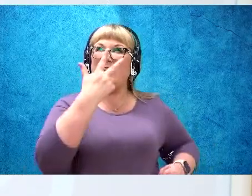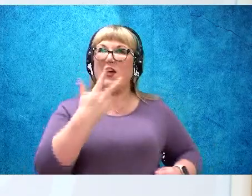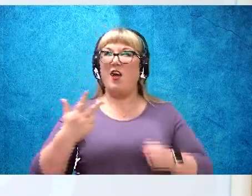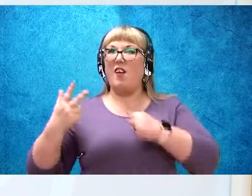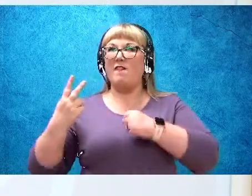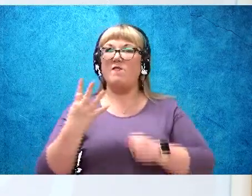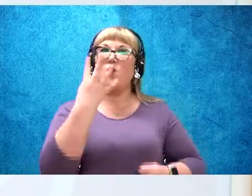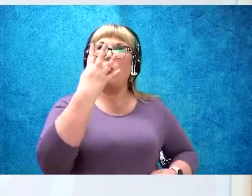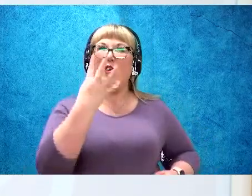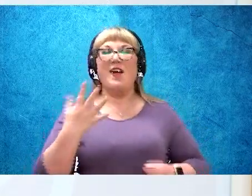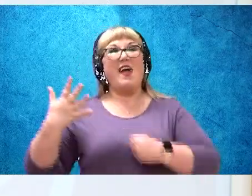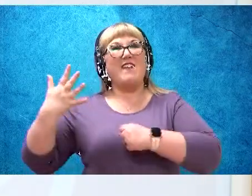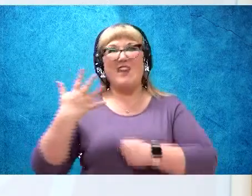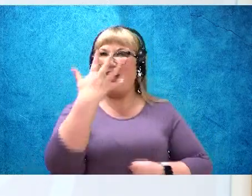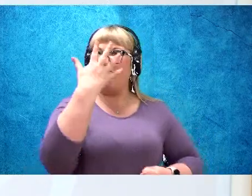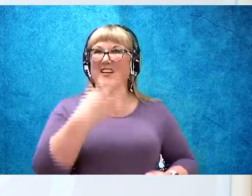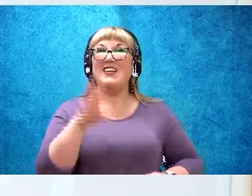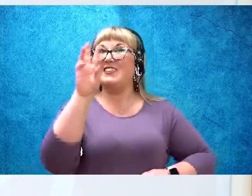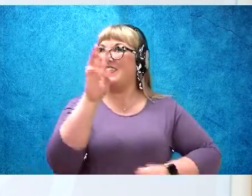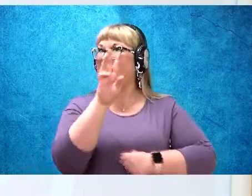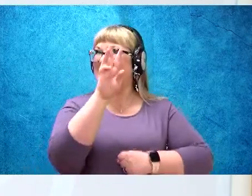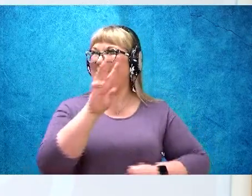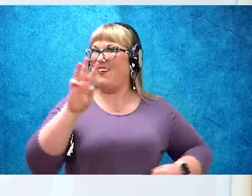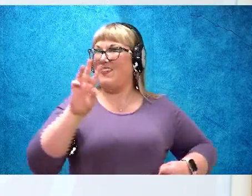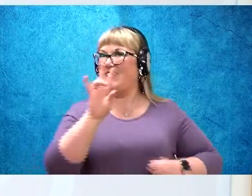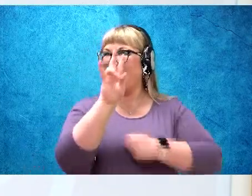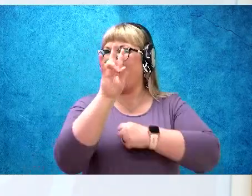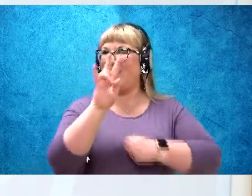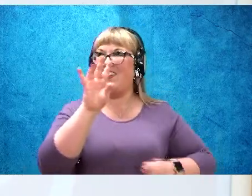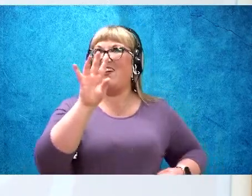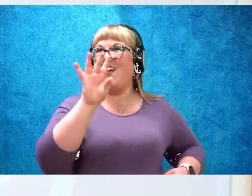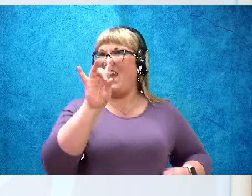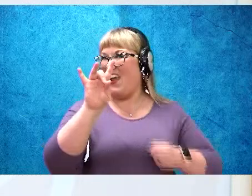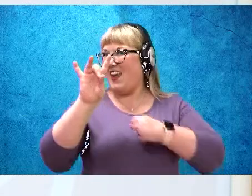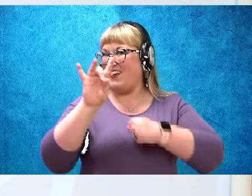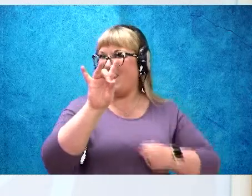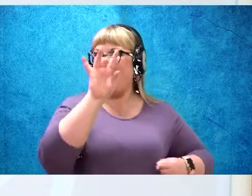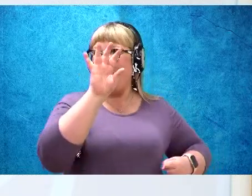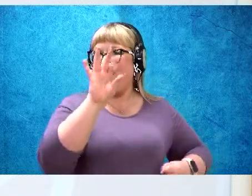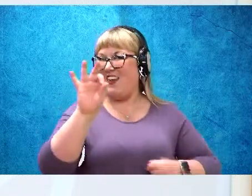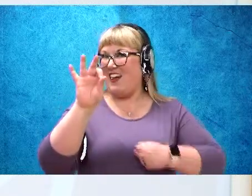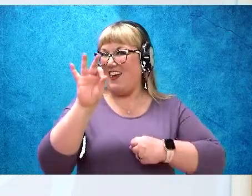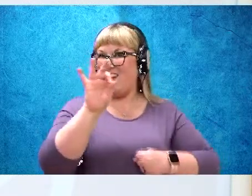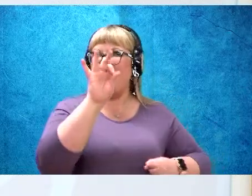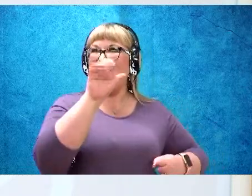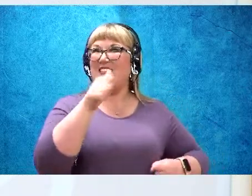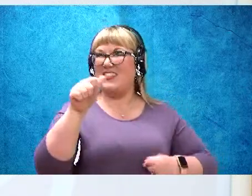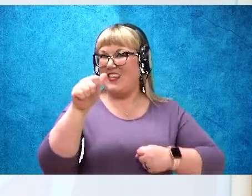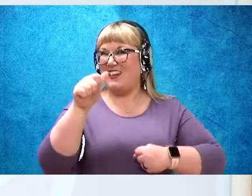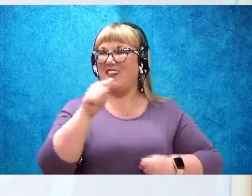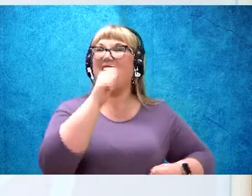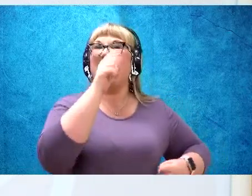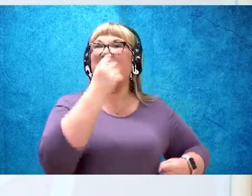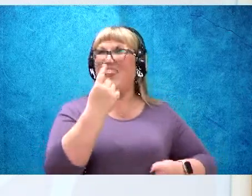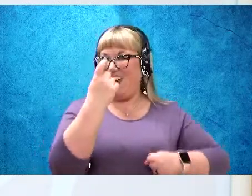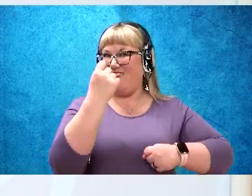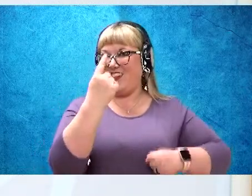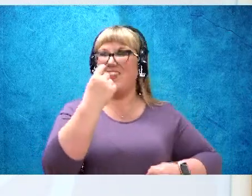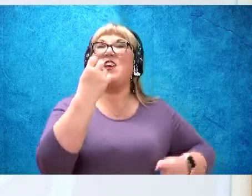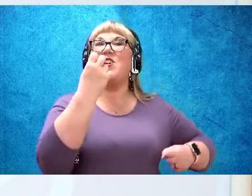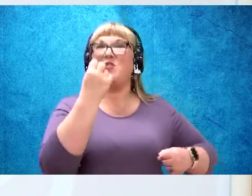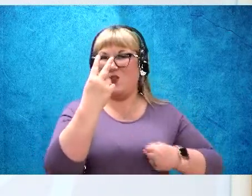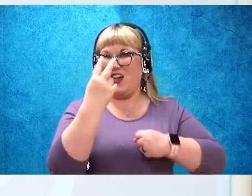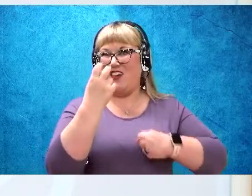3, 4, 5, 6, 7, 8, 9, 10,